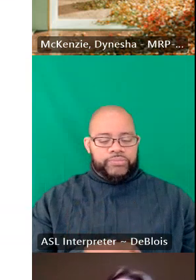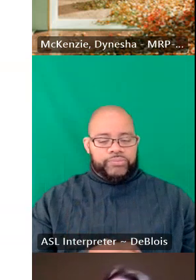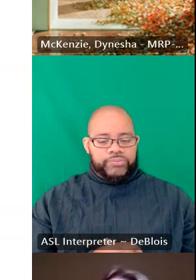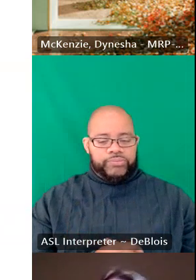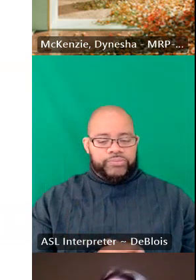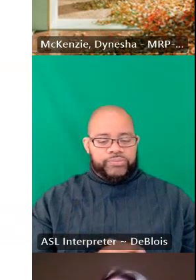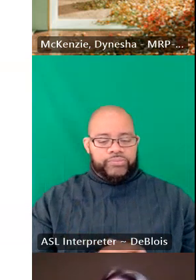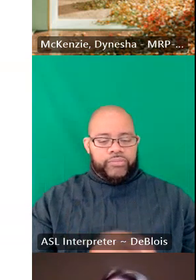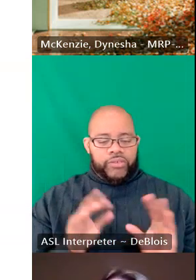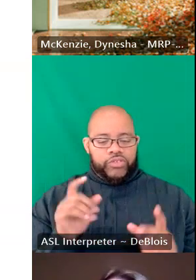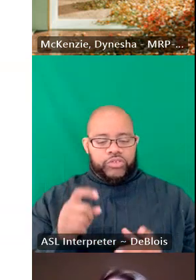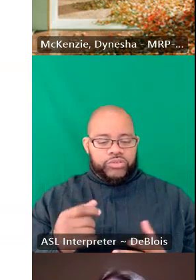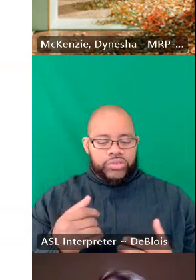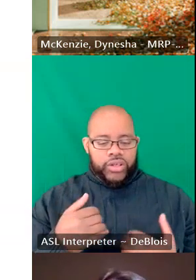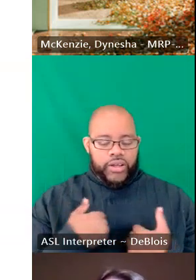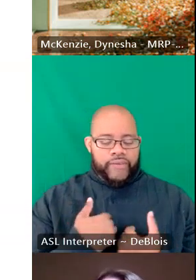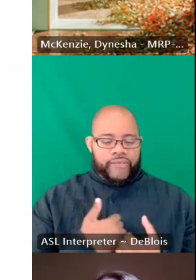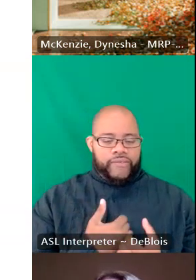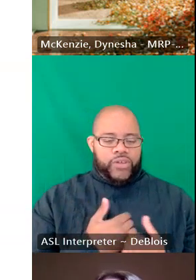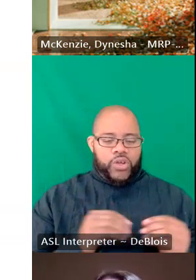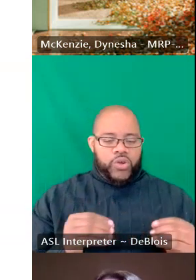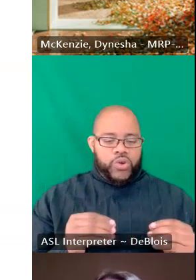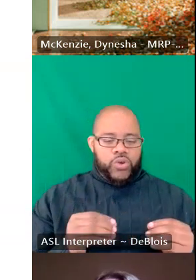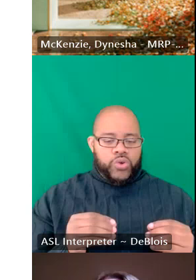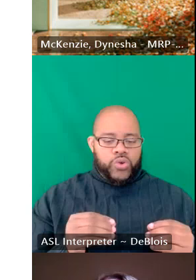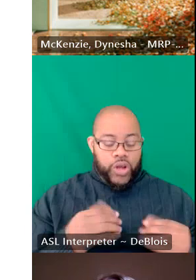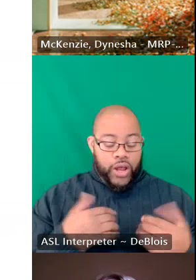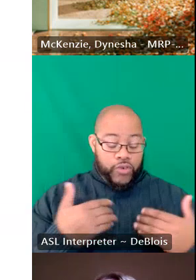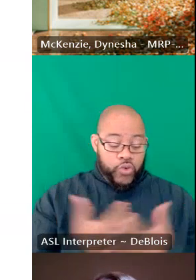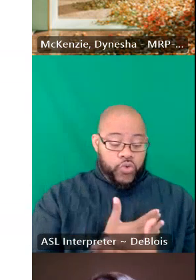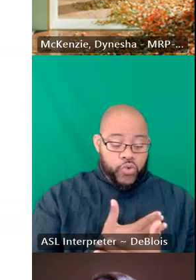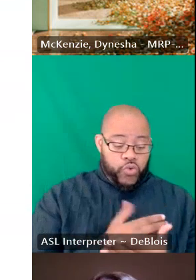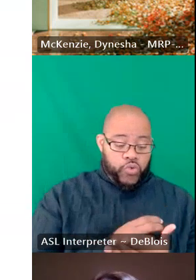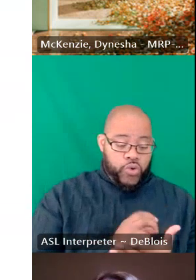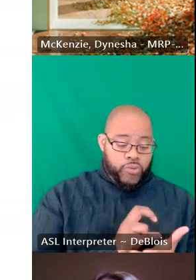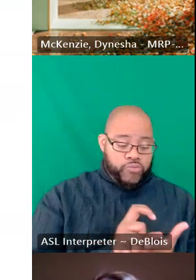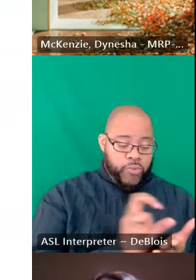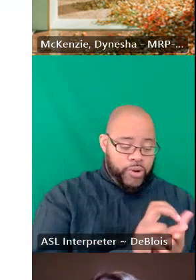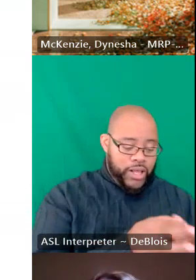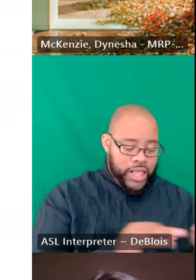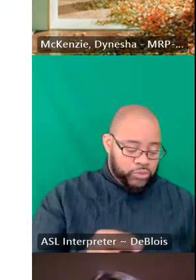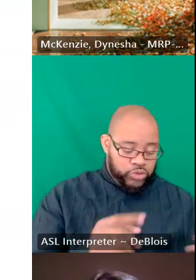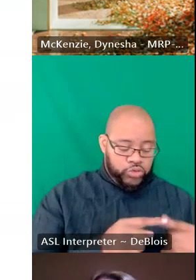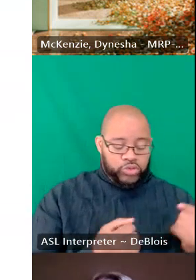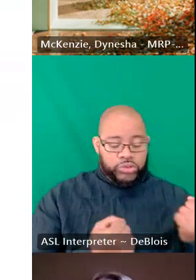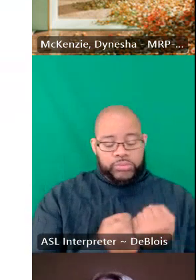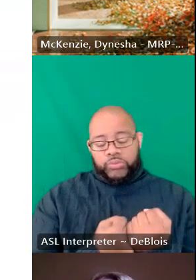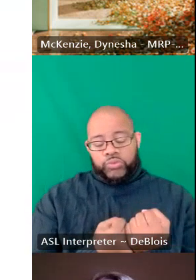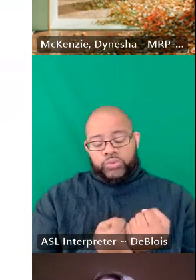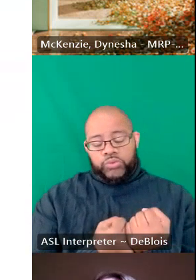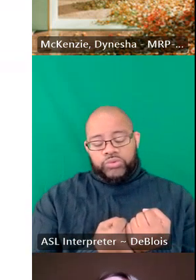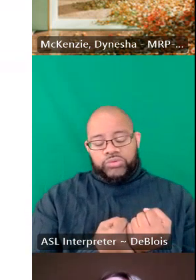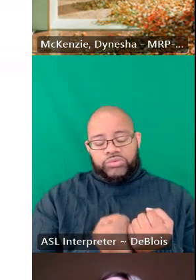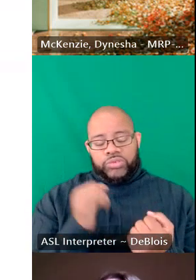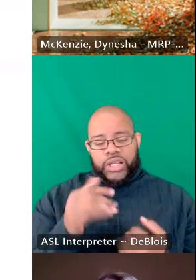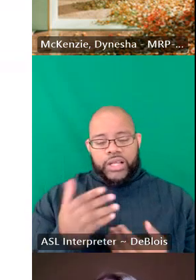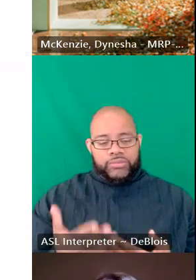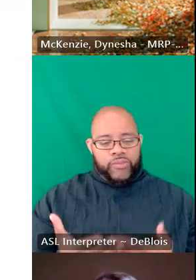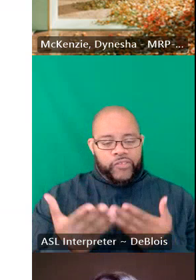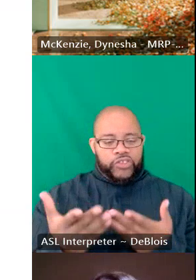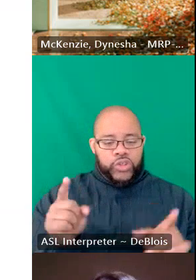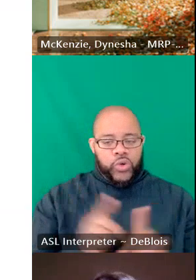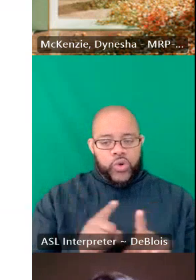And of course, there should be new appropriations language developed to support the new provision. And that